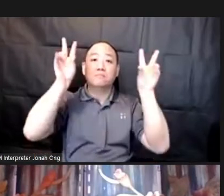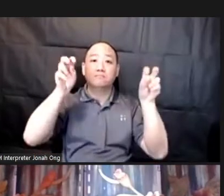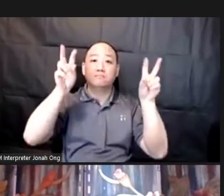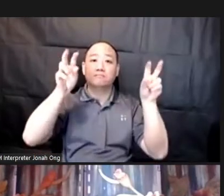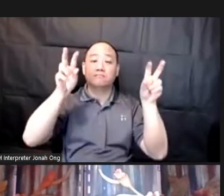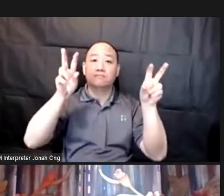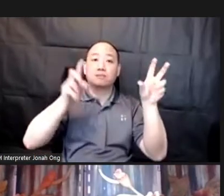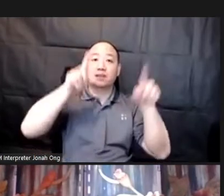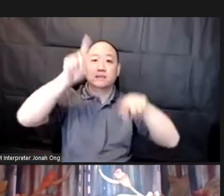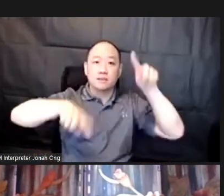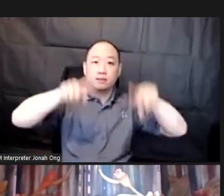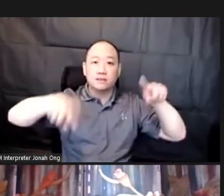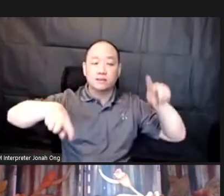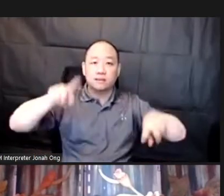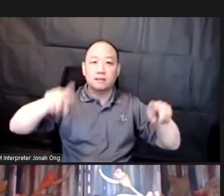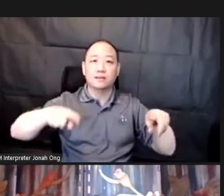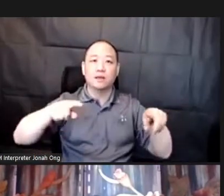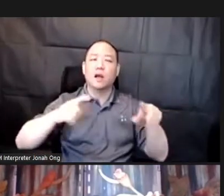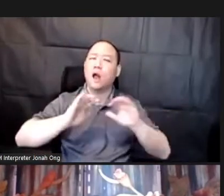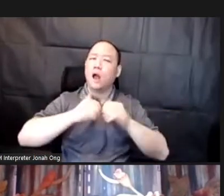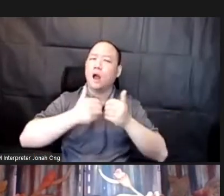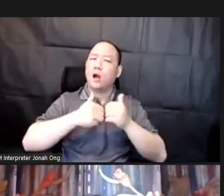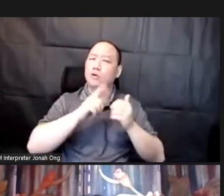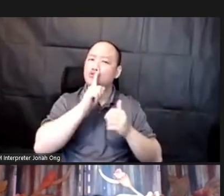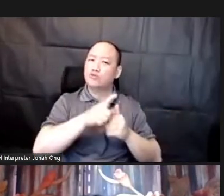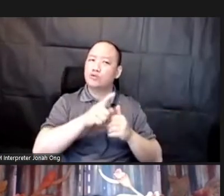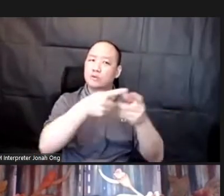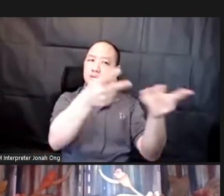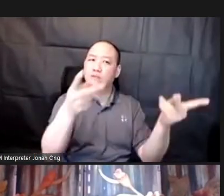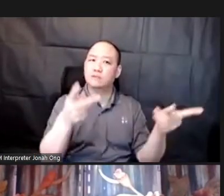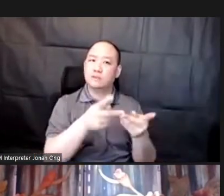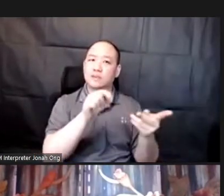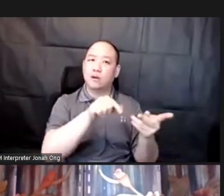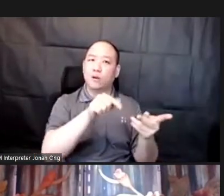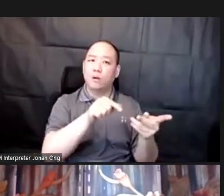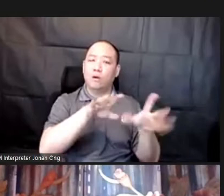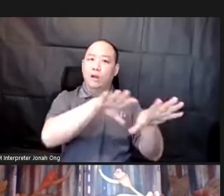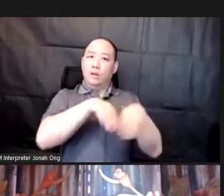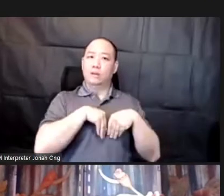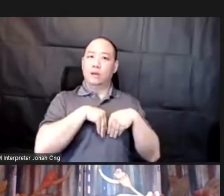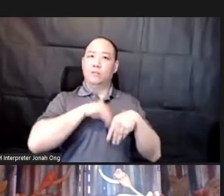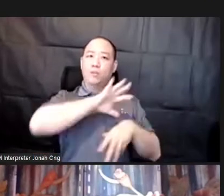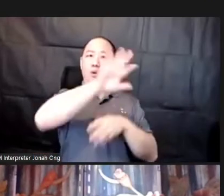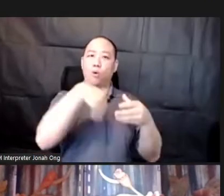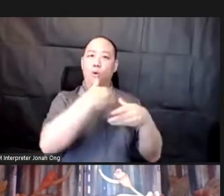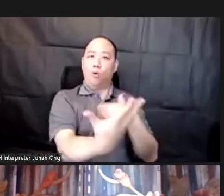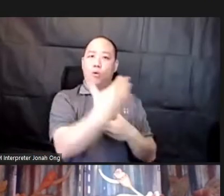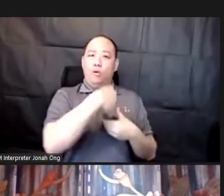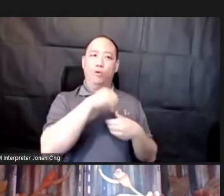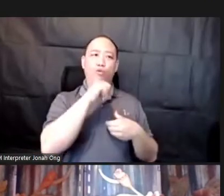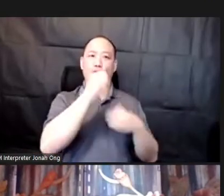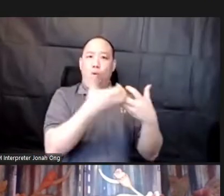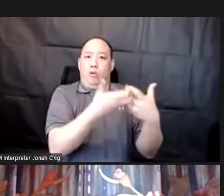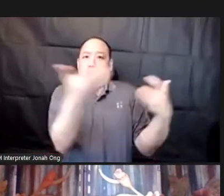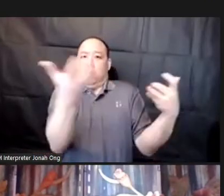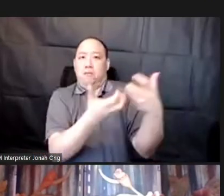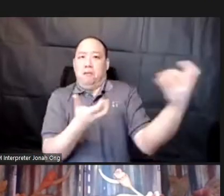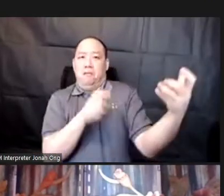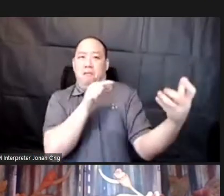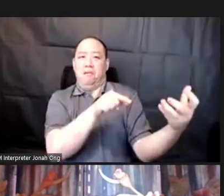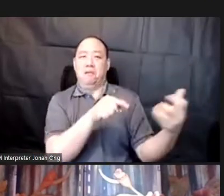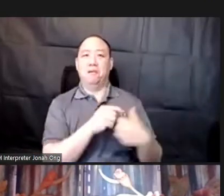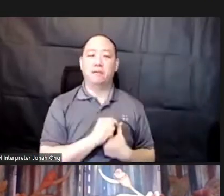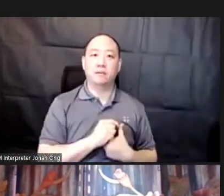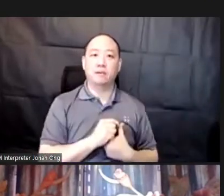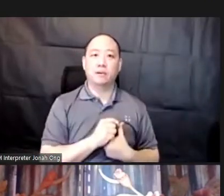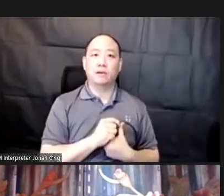these spaces are inclusive, we also need to recognize that many of these institutions that are related to policies like this do create